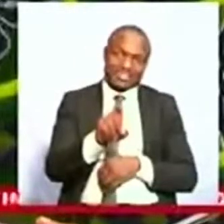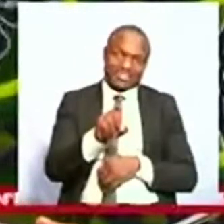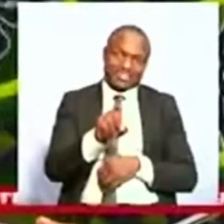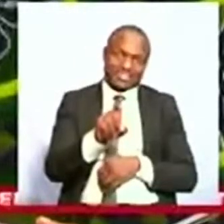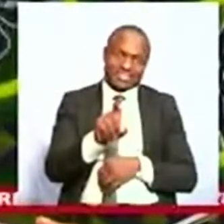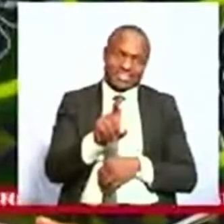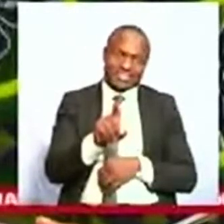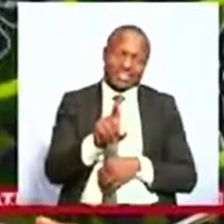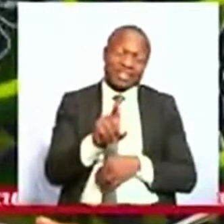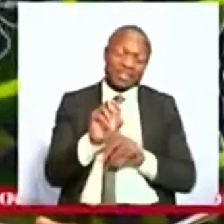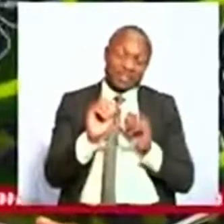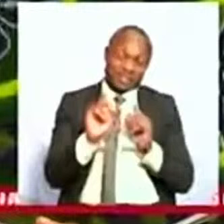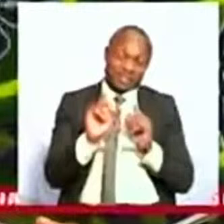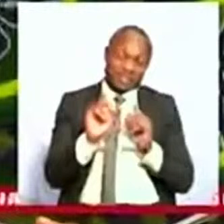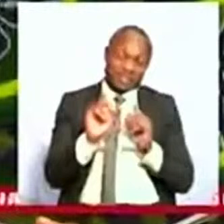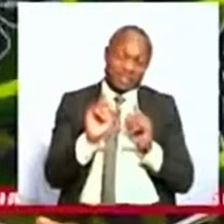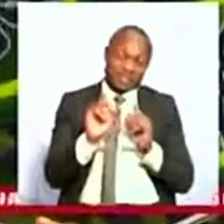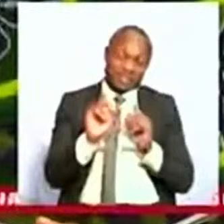like,